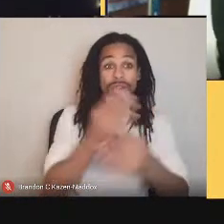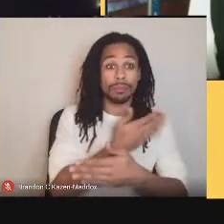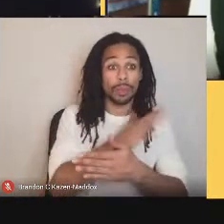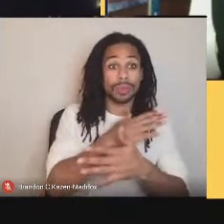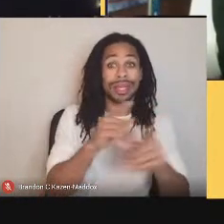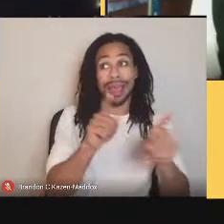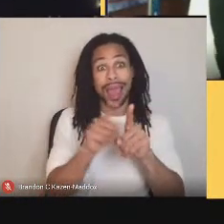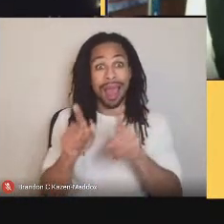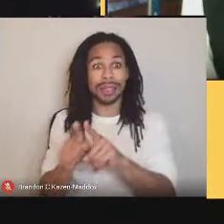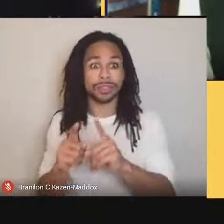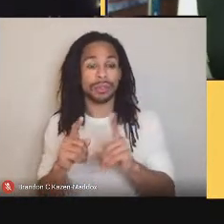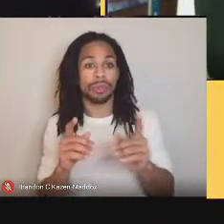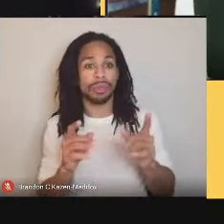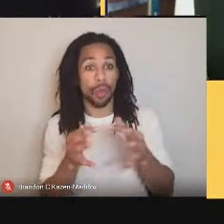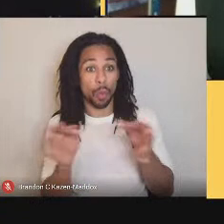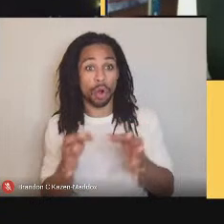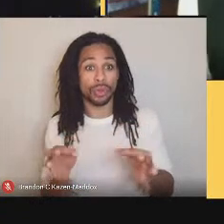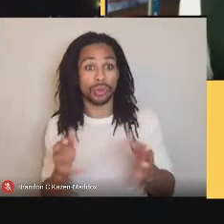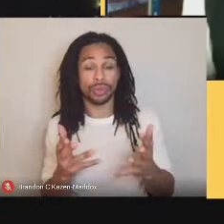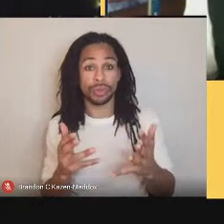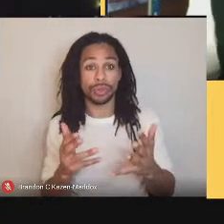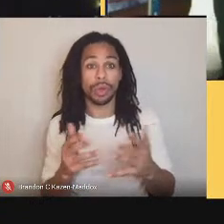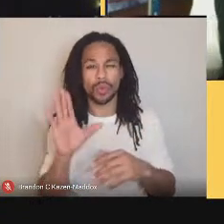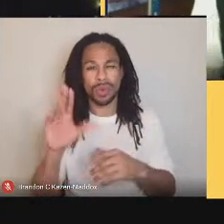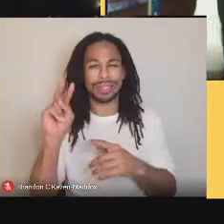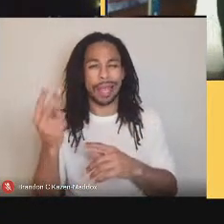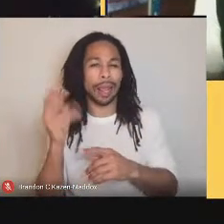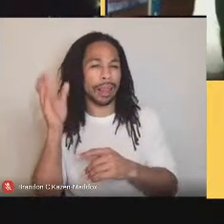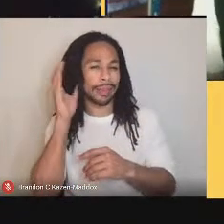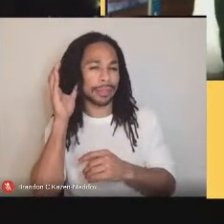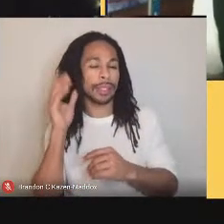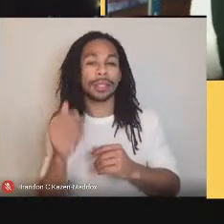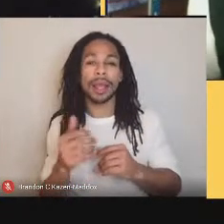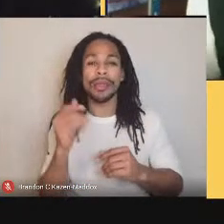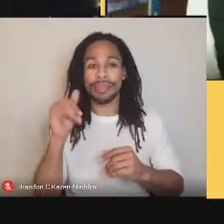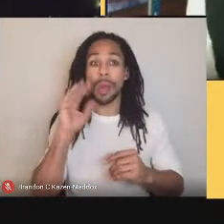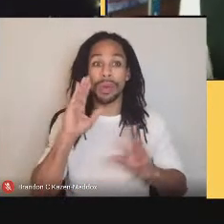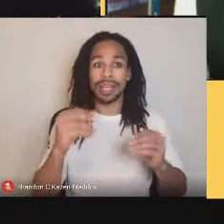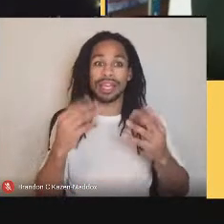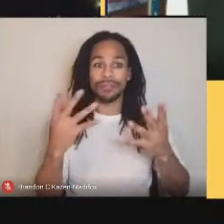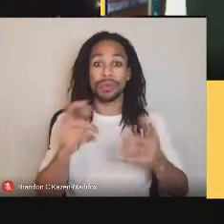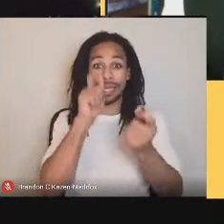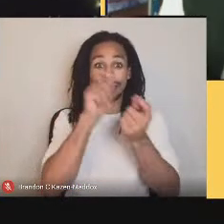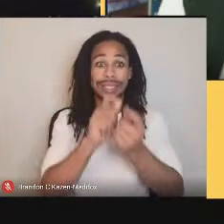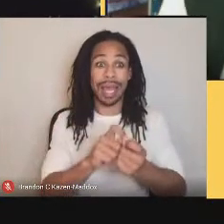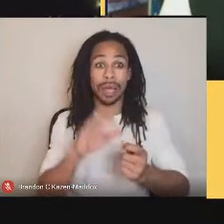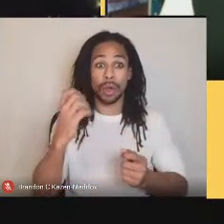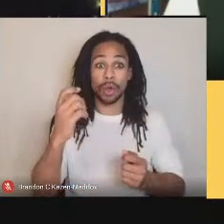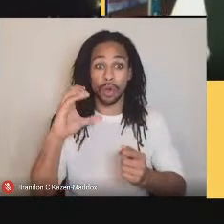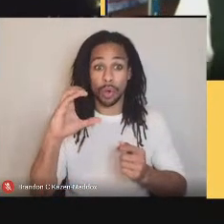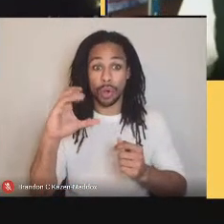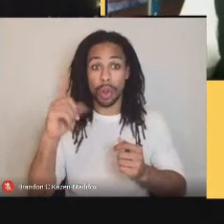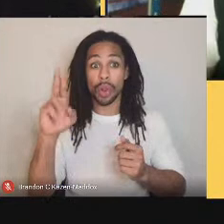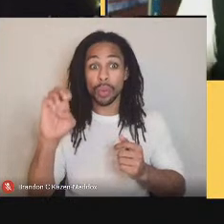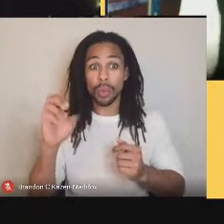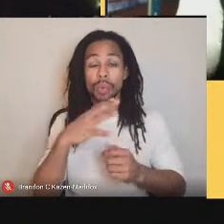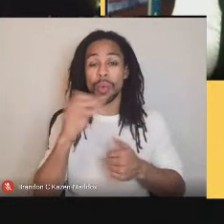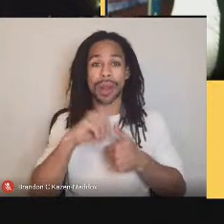words on your second listen through, and those will give you exact clues and identifiers as to what